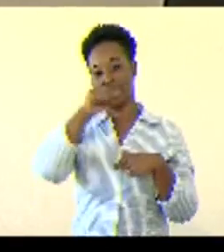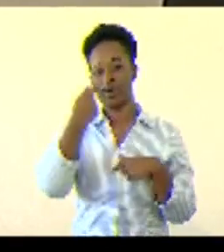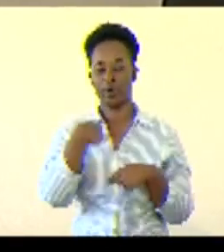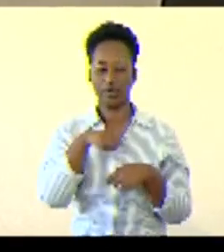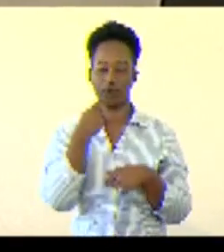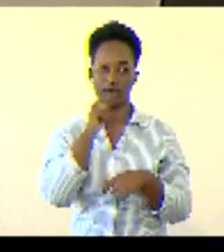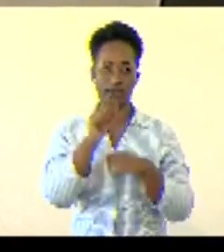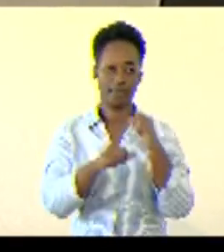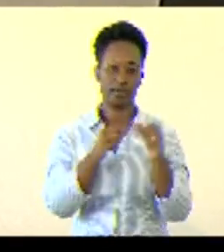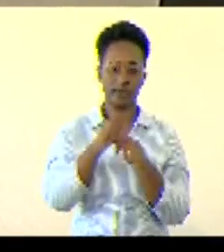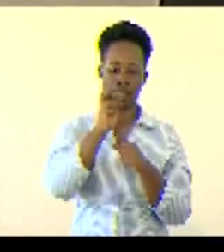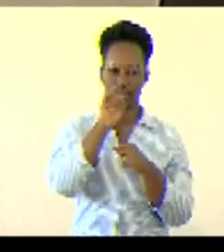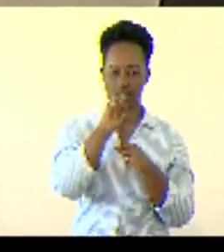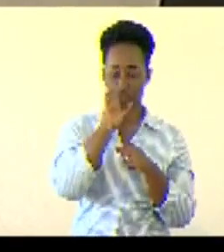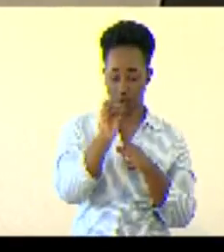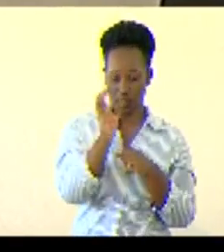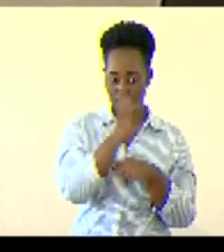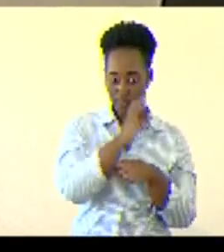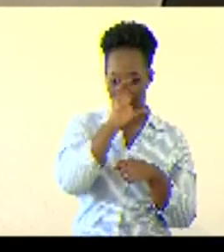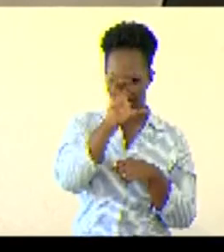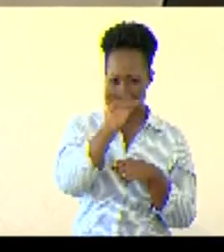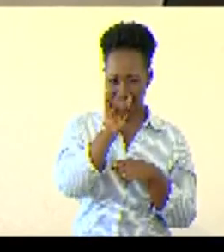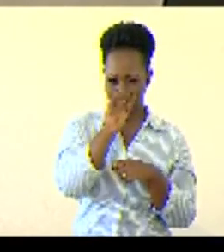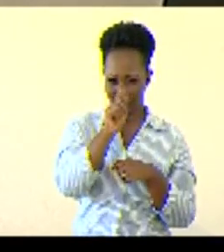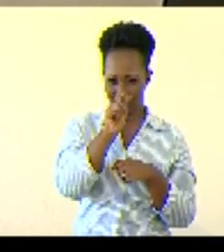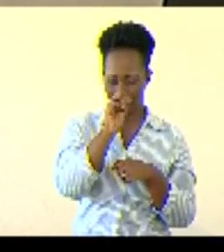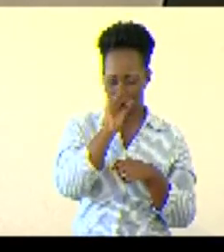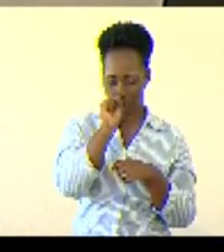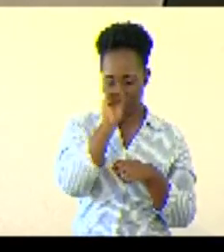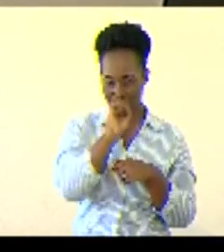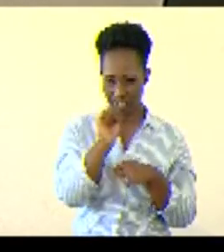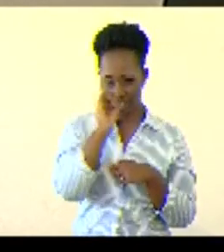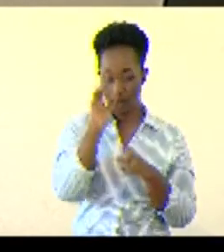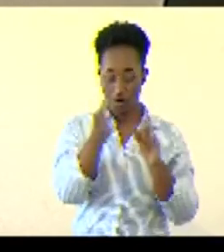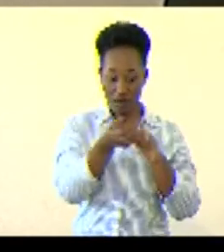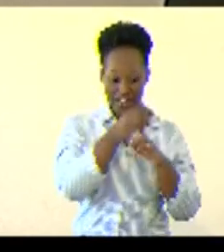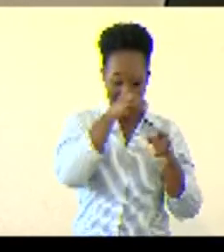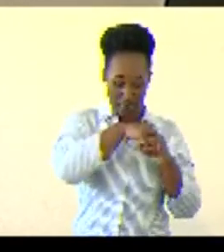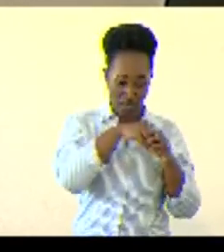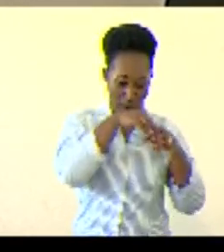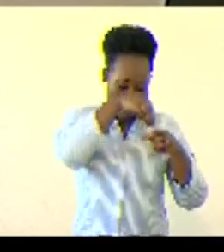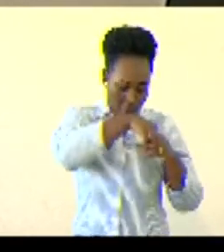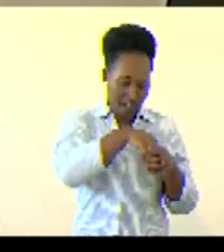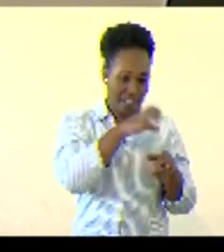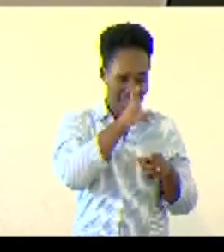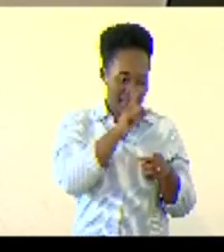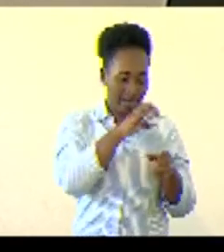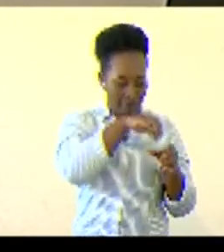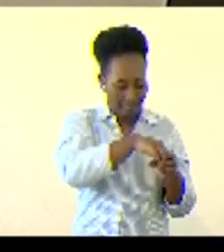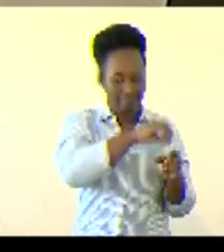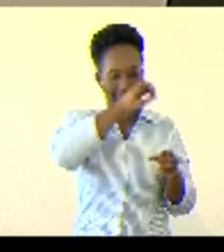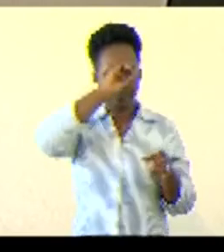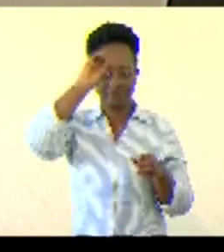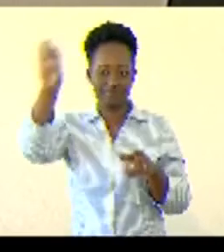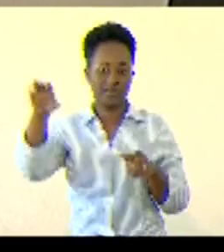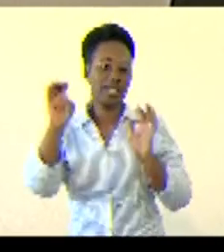about exocytosis, removing substances from inside the cell to the outside of the cell.